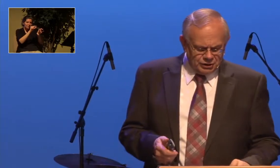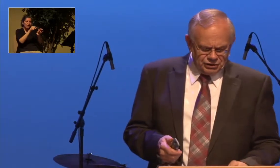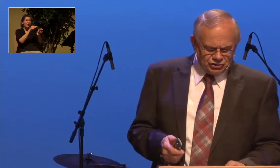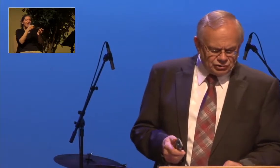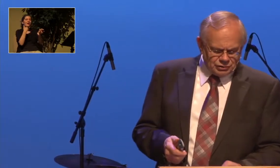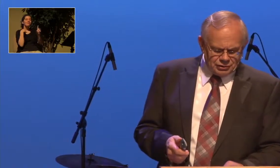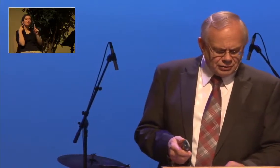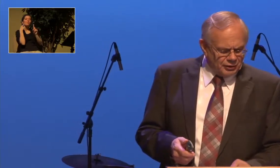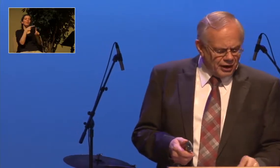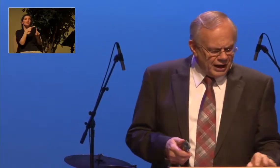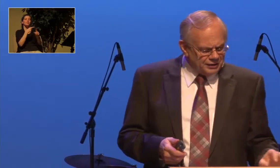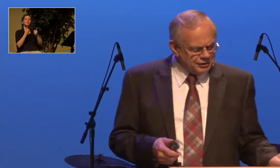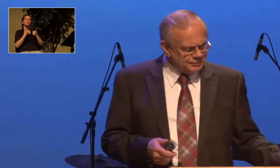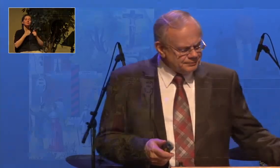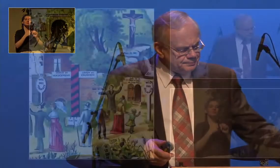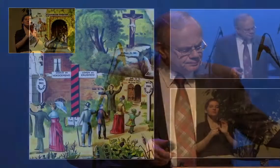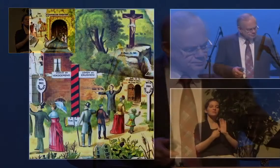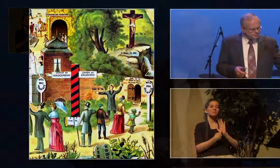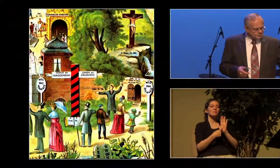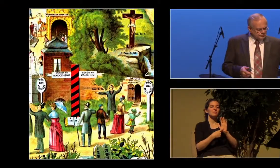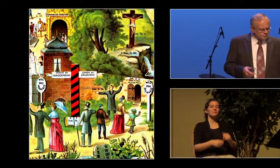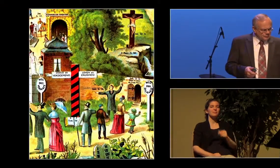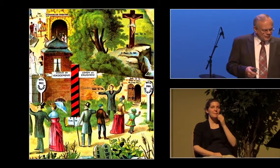we saw that